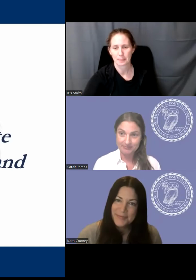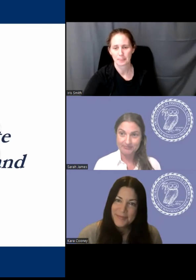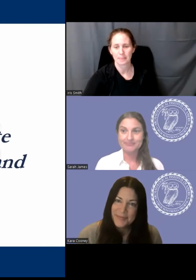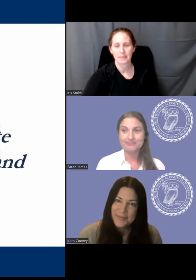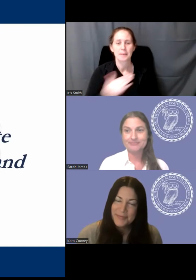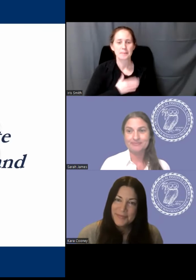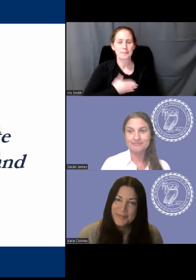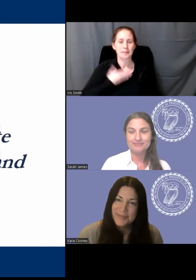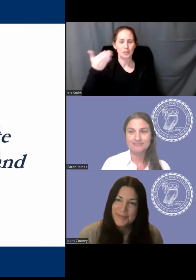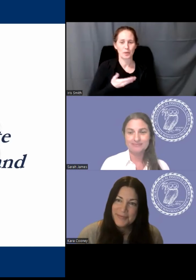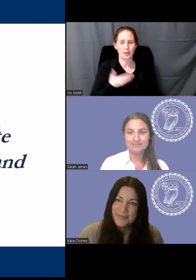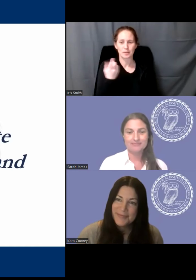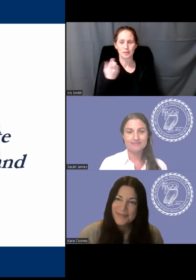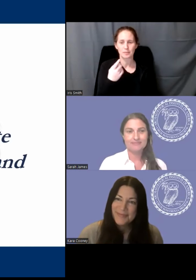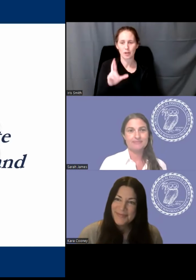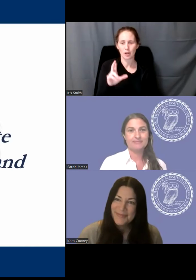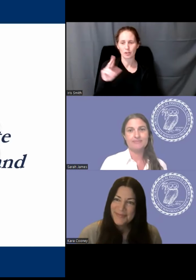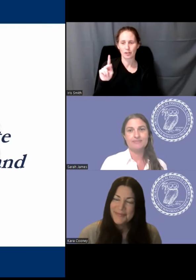Cooney.